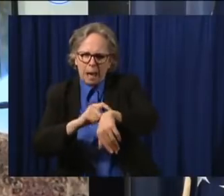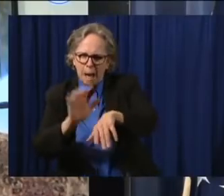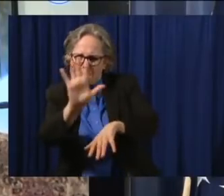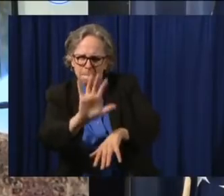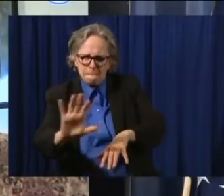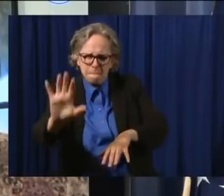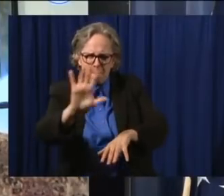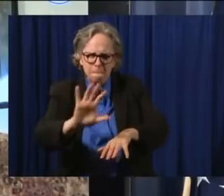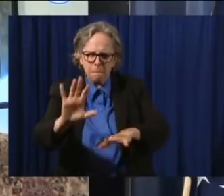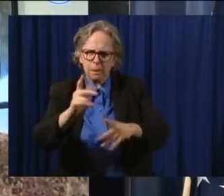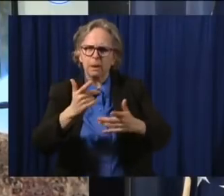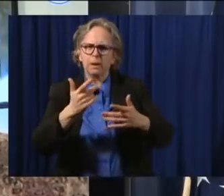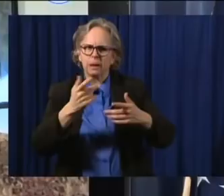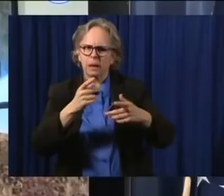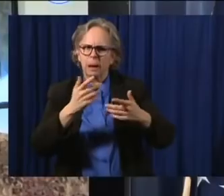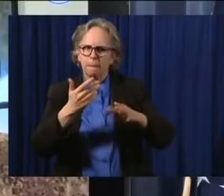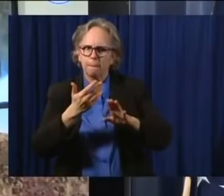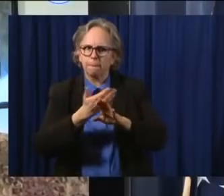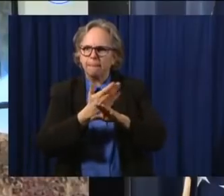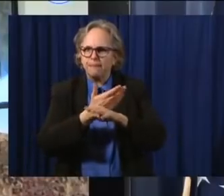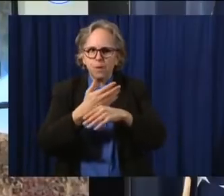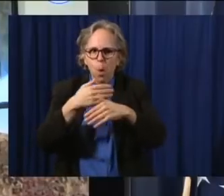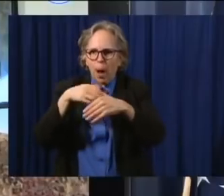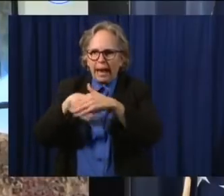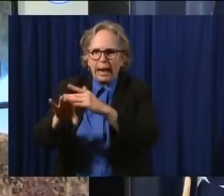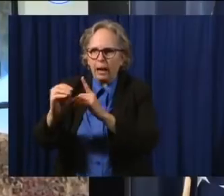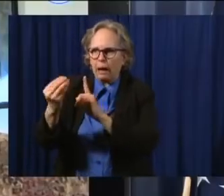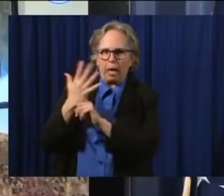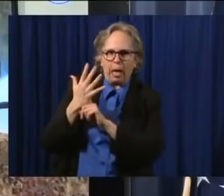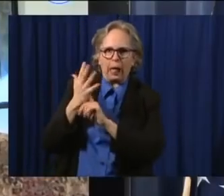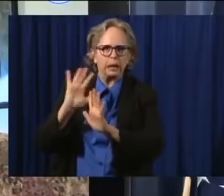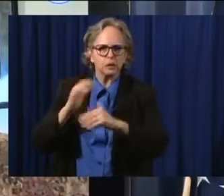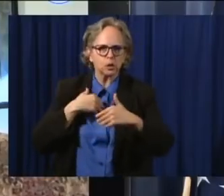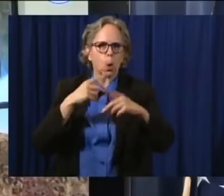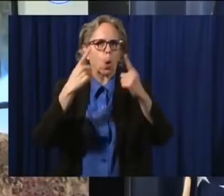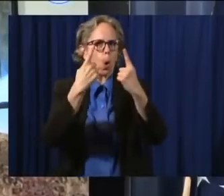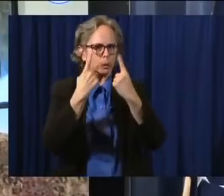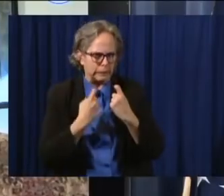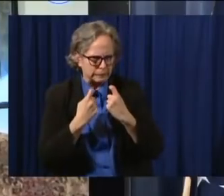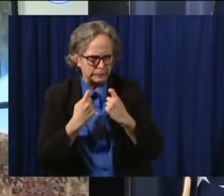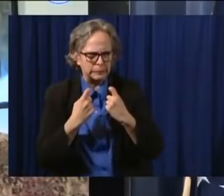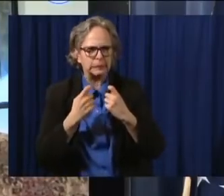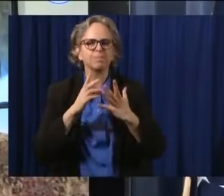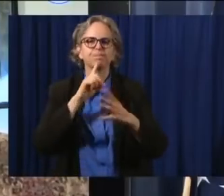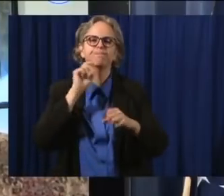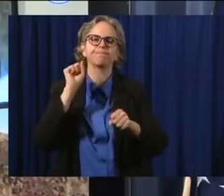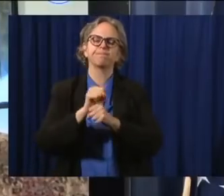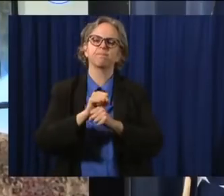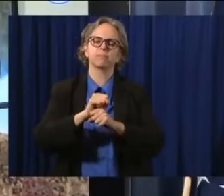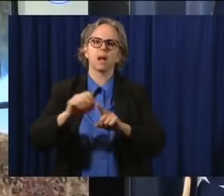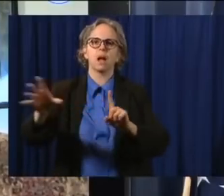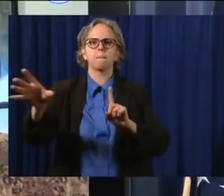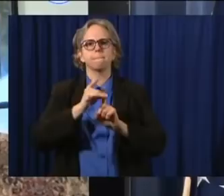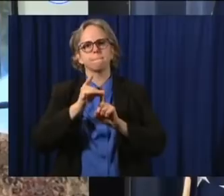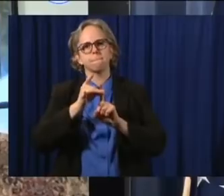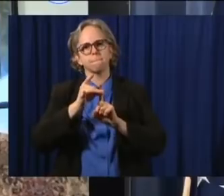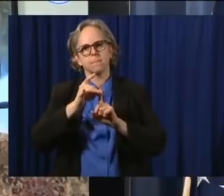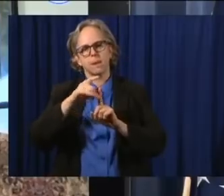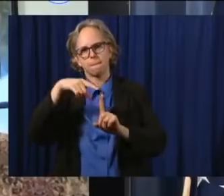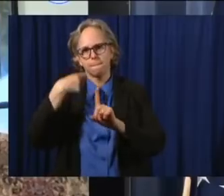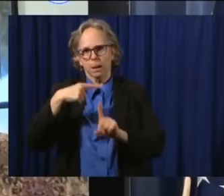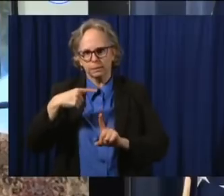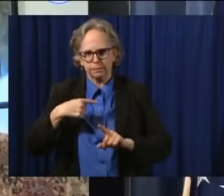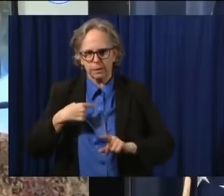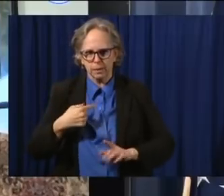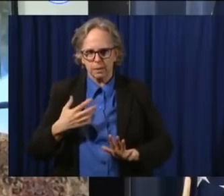my patients. And I ultimately ended up testing positive, but my oxygenation was